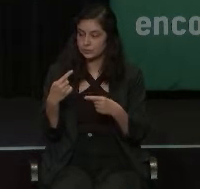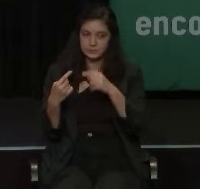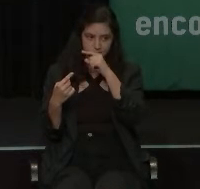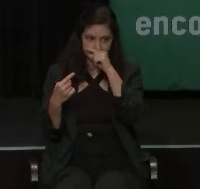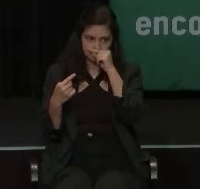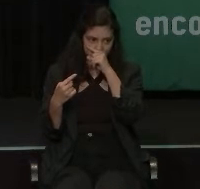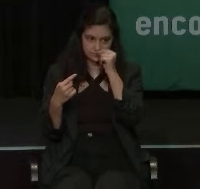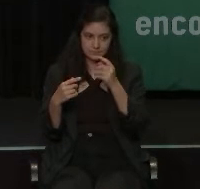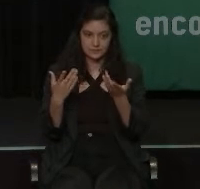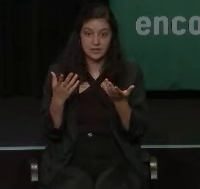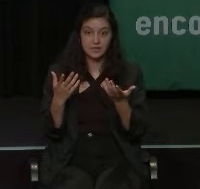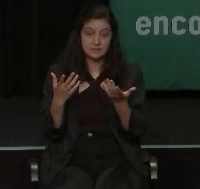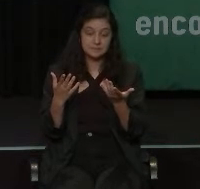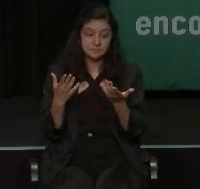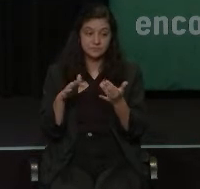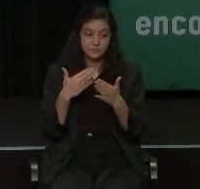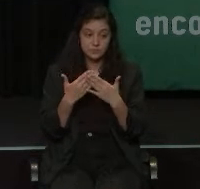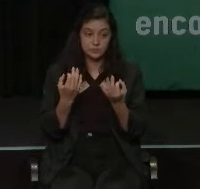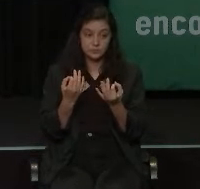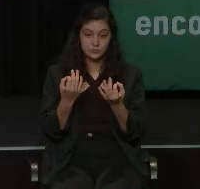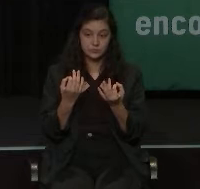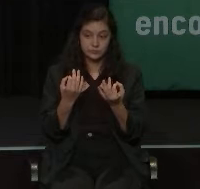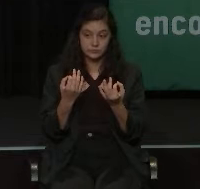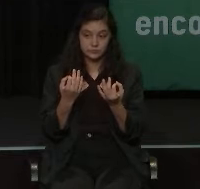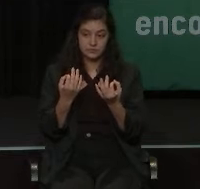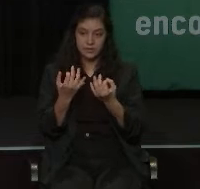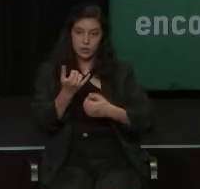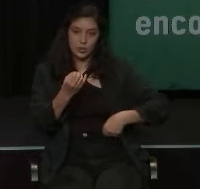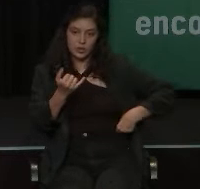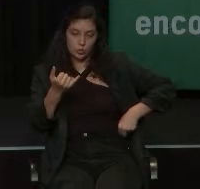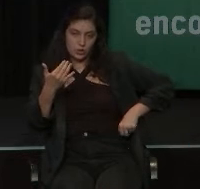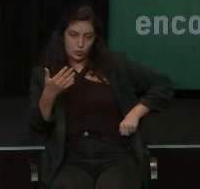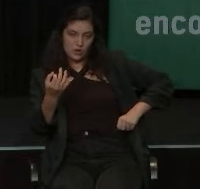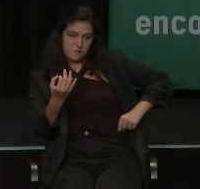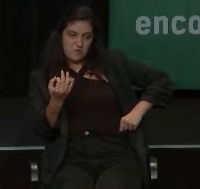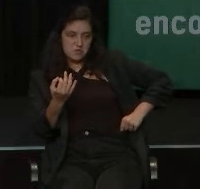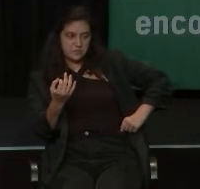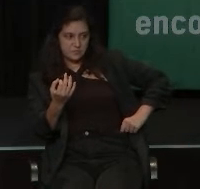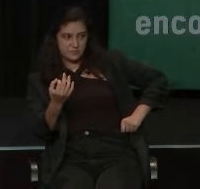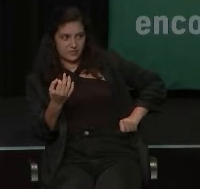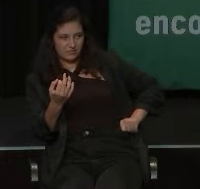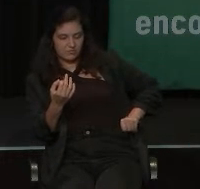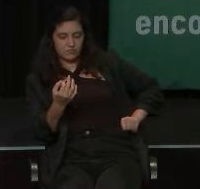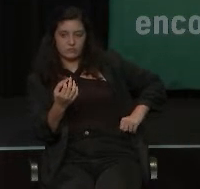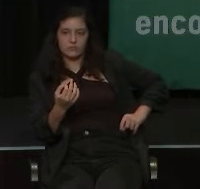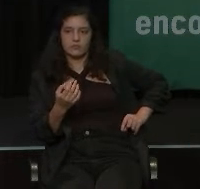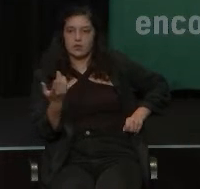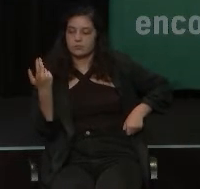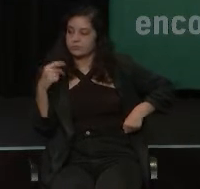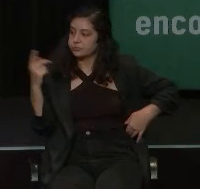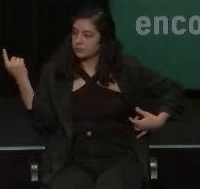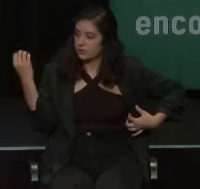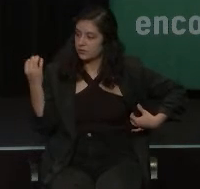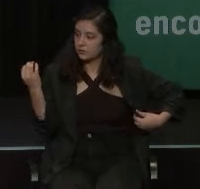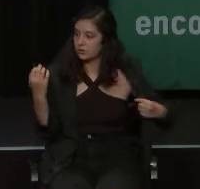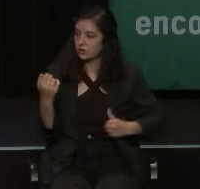The 3rd dose was given by the end of 2021, let's say. And what we see here, the last